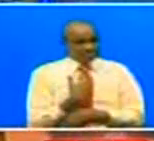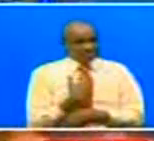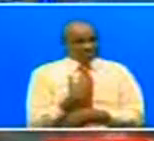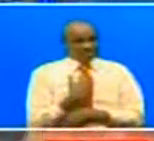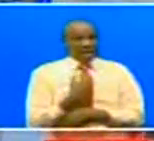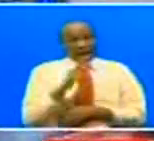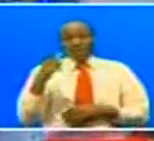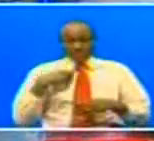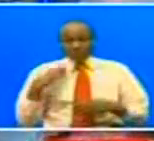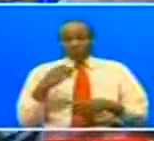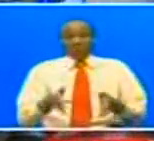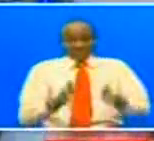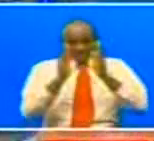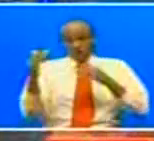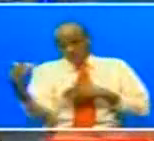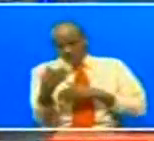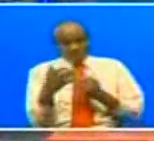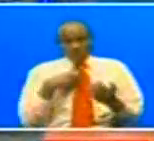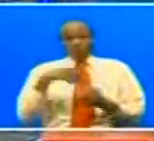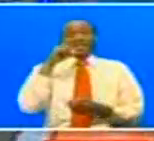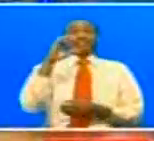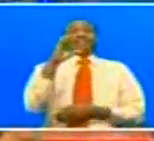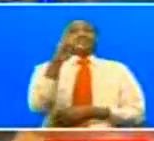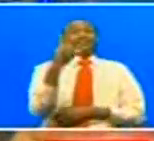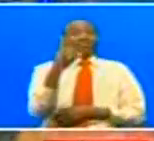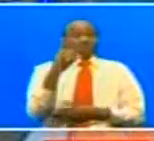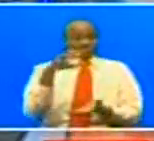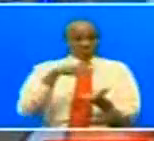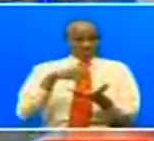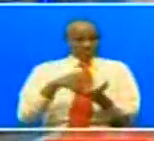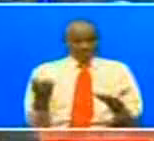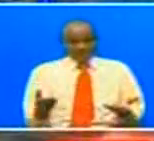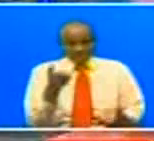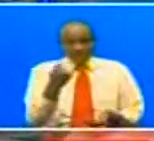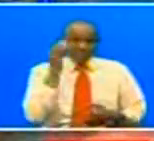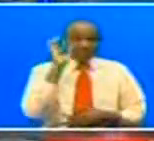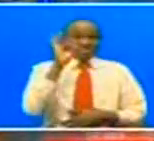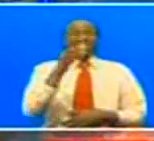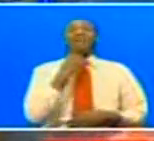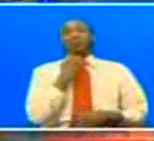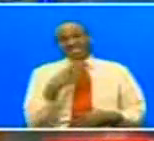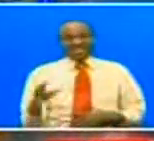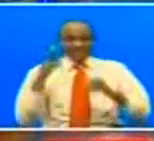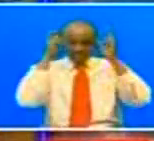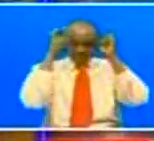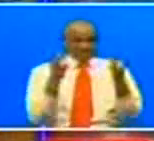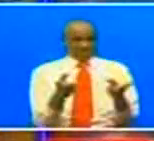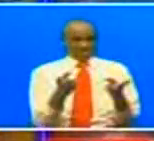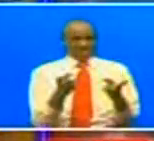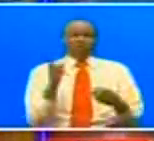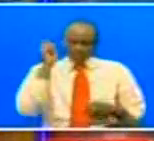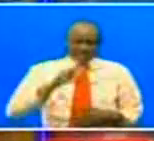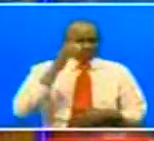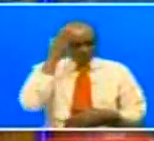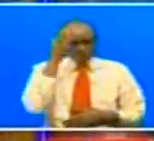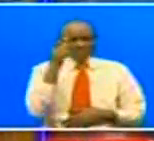street corner and you can find a CD from Sheikh Rogo that is basically preaching hatred and evil? So you've got to go